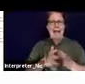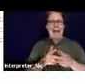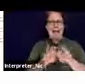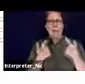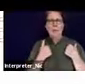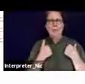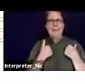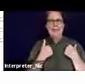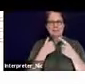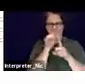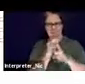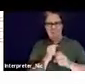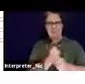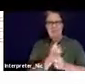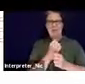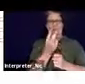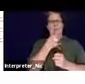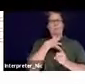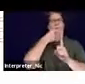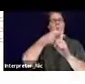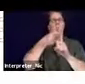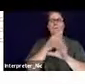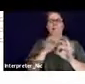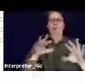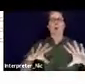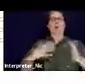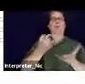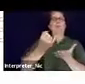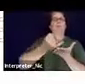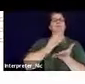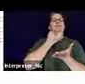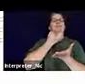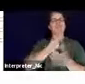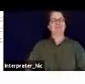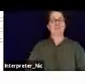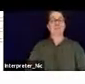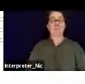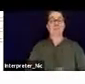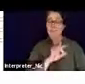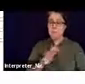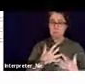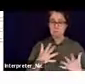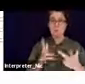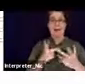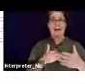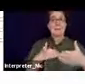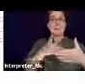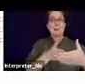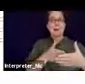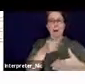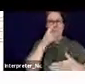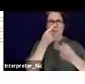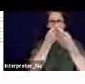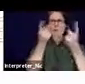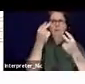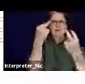to lead to automatic rejection. Not surprisingly, I think another barrier are the judgments and assumptions and perceptions that we tend to